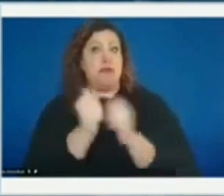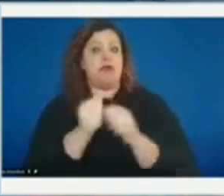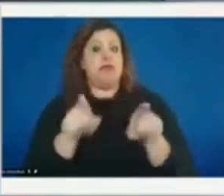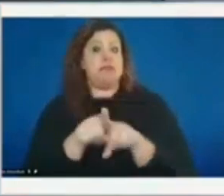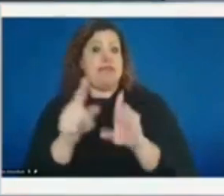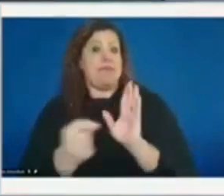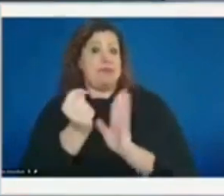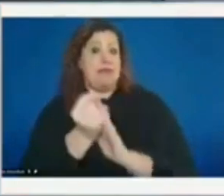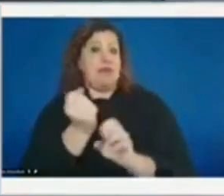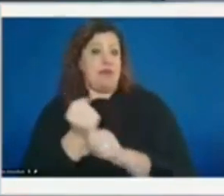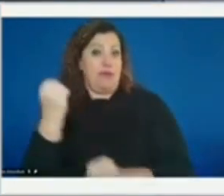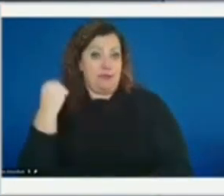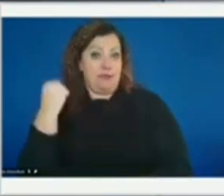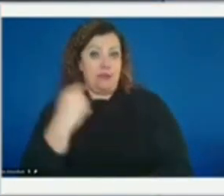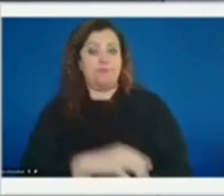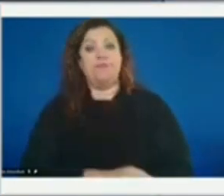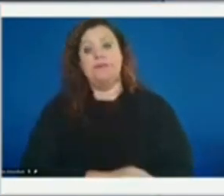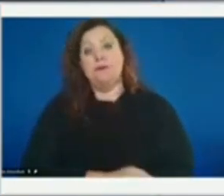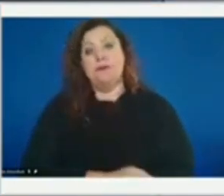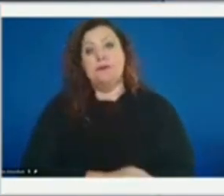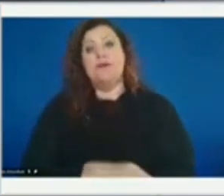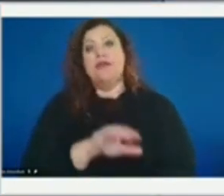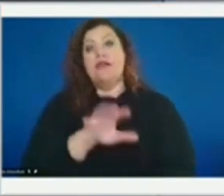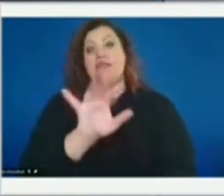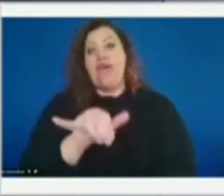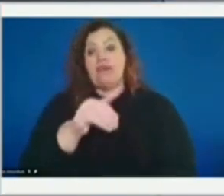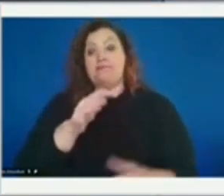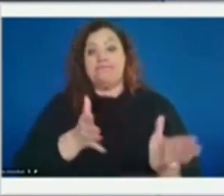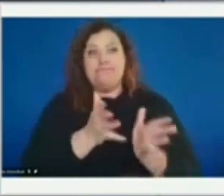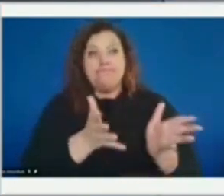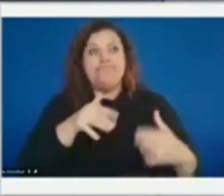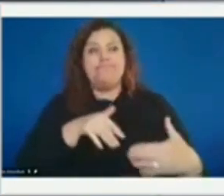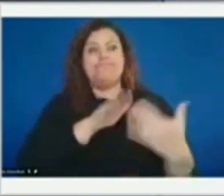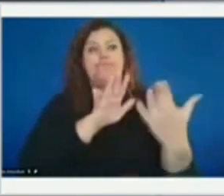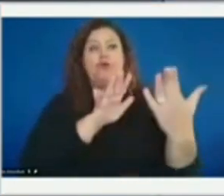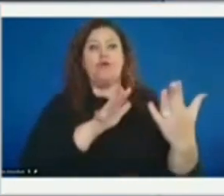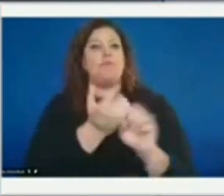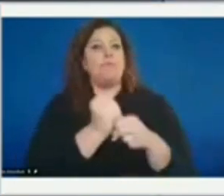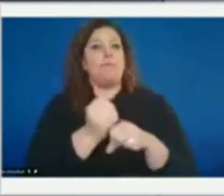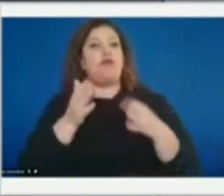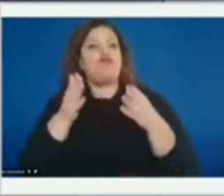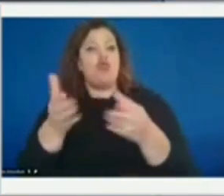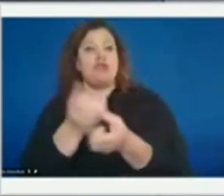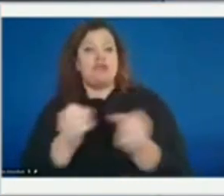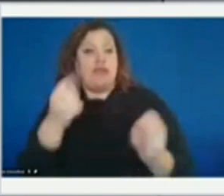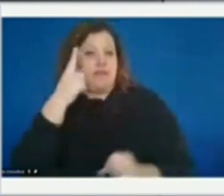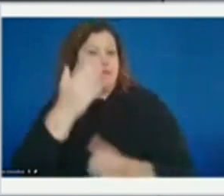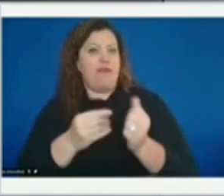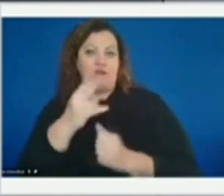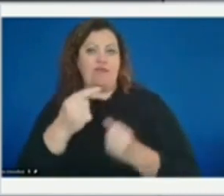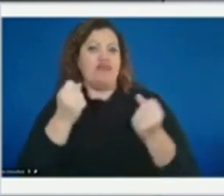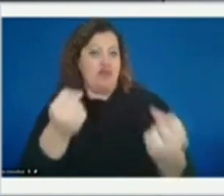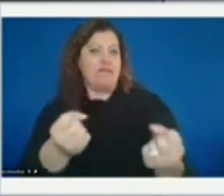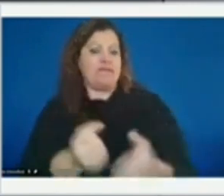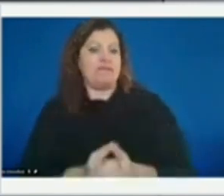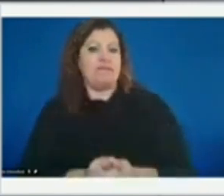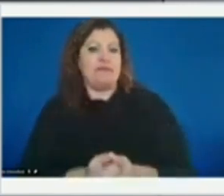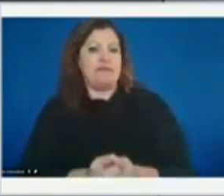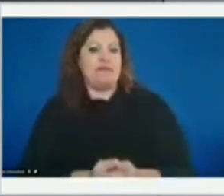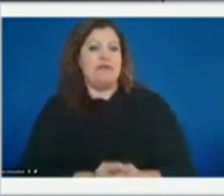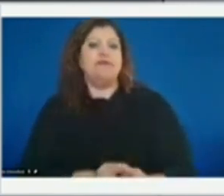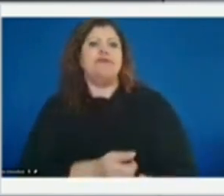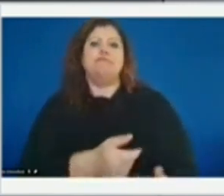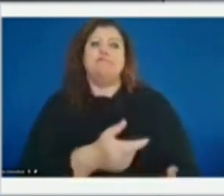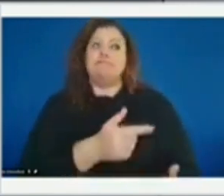year. This proactive enforcement is making our roadways safer for everyone who uses them. While enforcement is one side of the